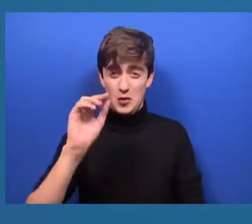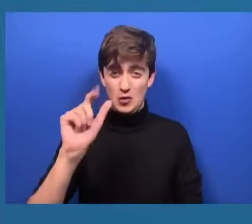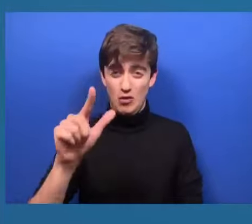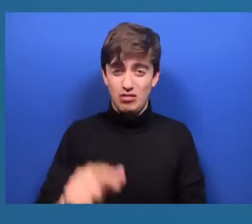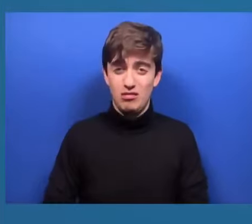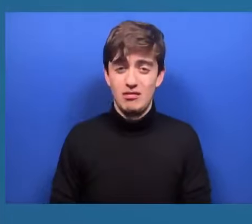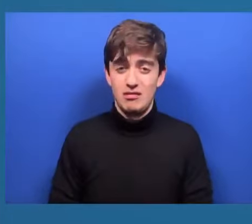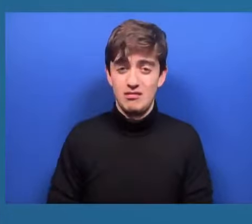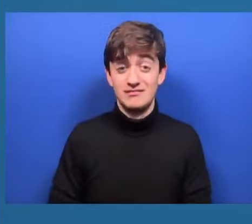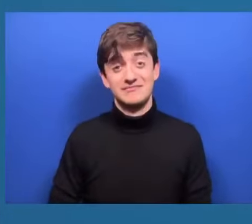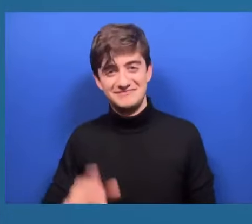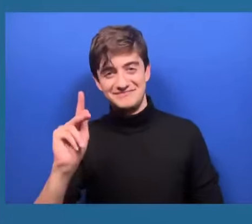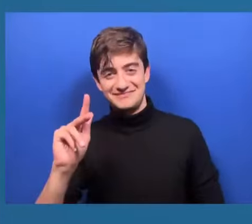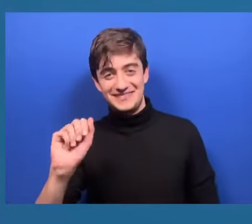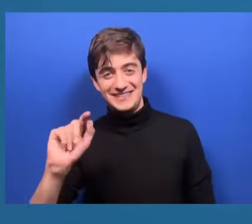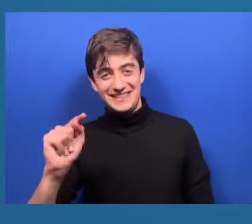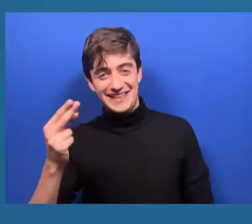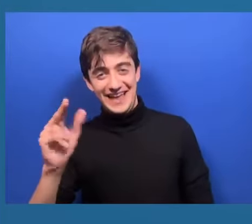Kathy.